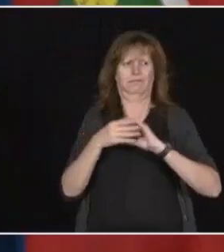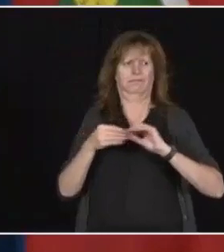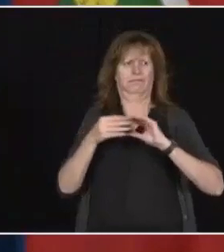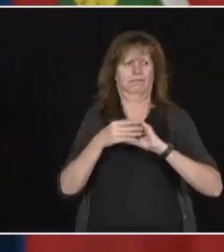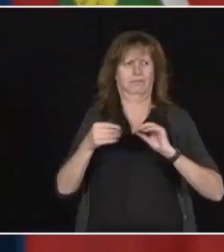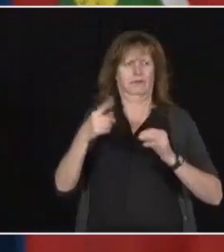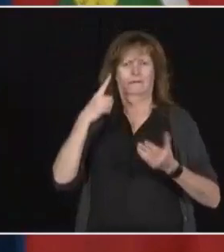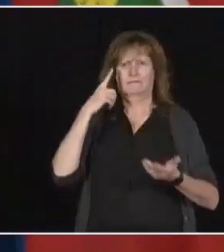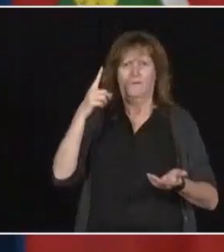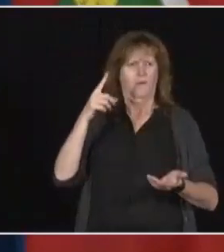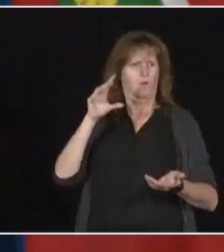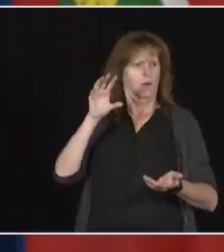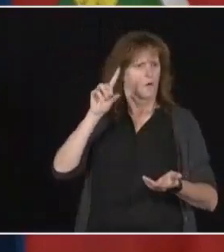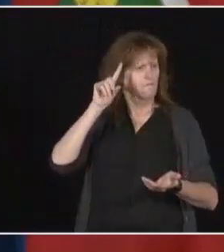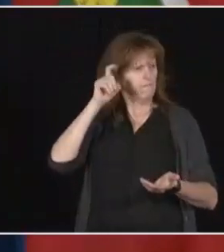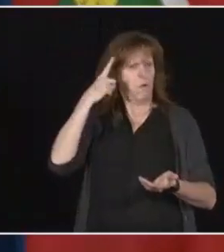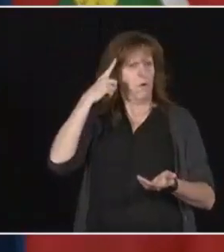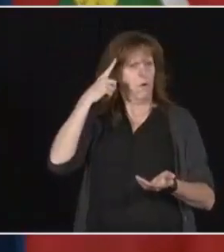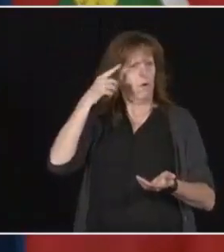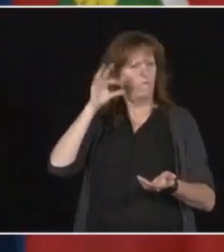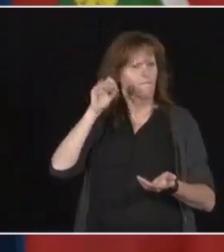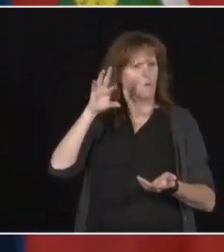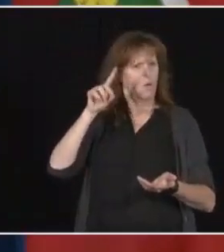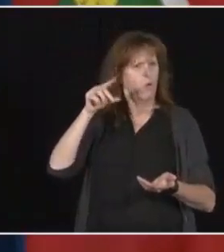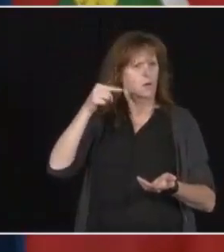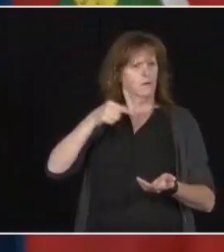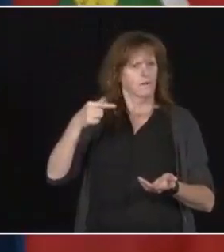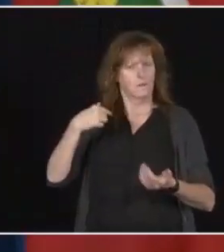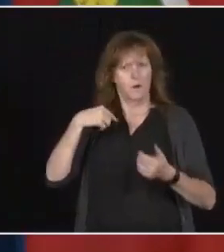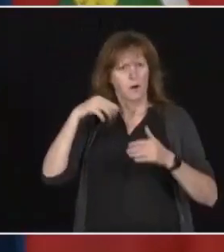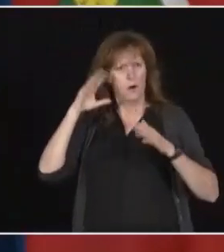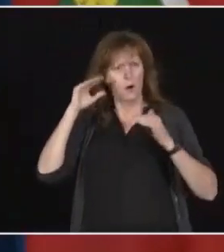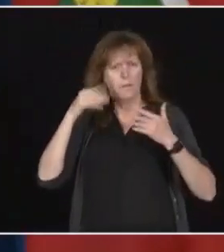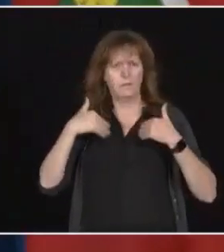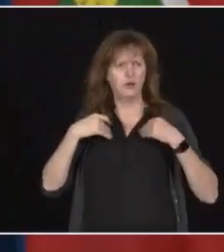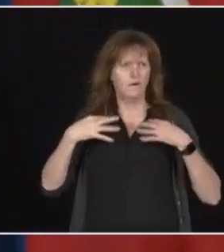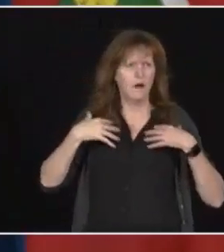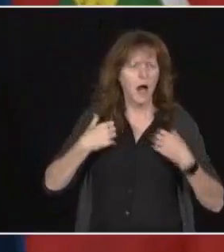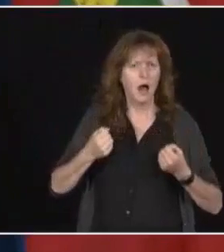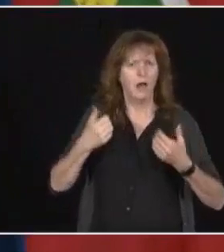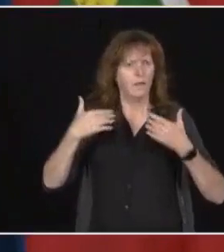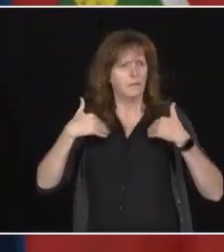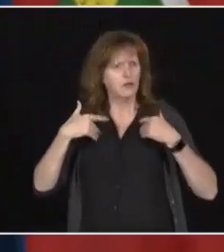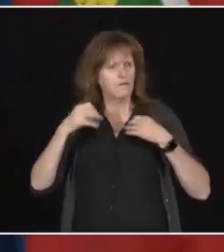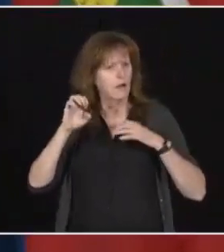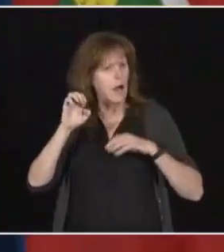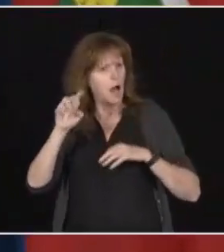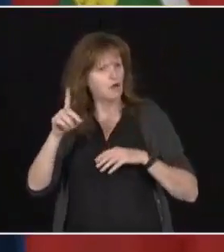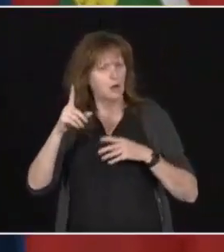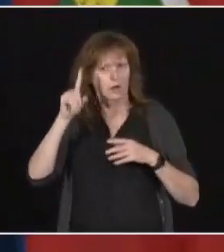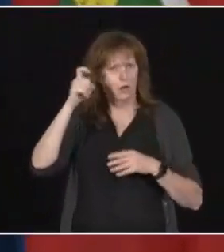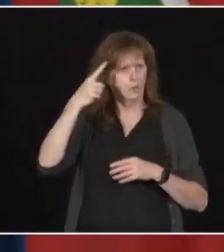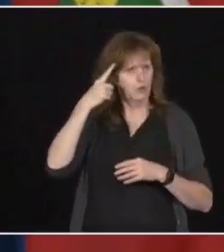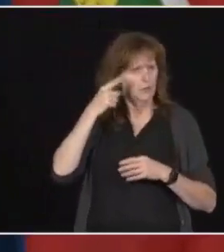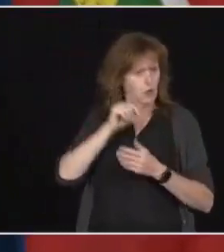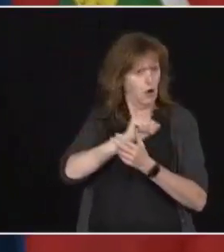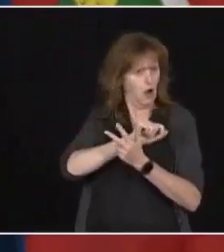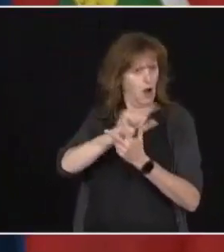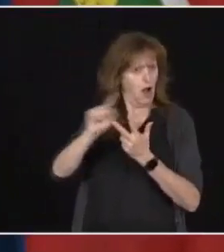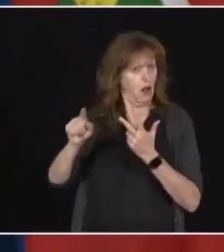best wishes to the Premier, the Minister of Health, and the Minister of Education. They, of course, are all now going for COVID-19 testing. This has just been